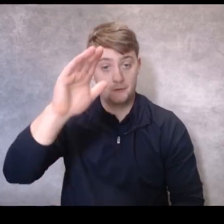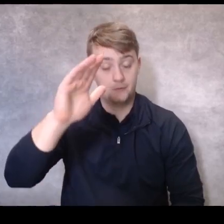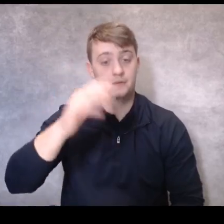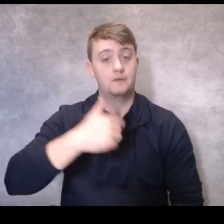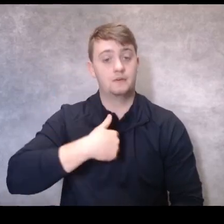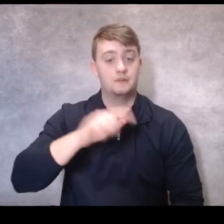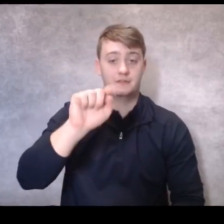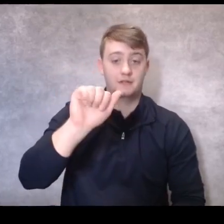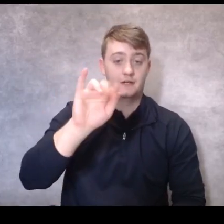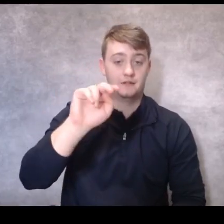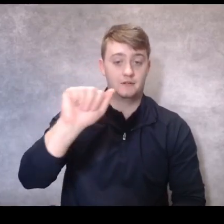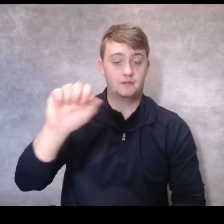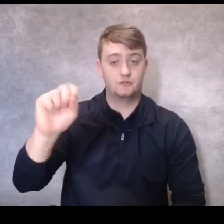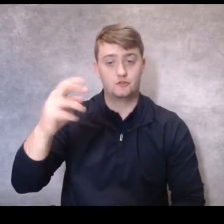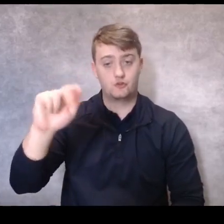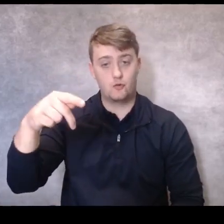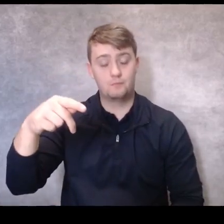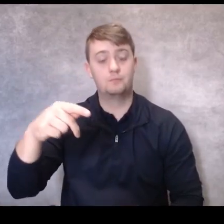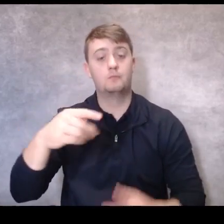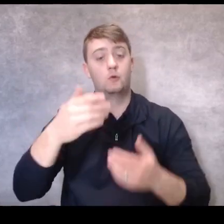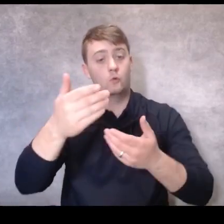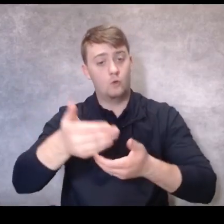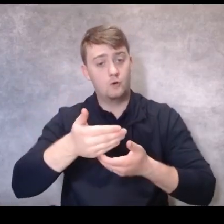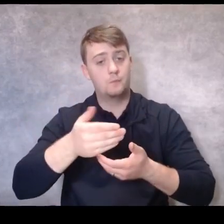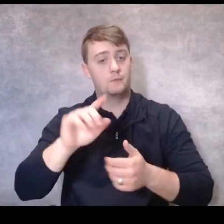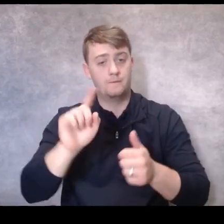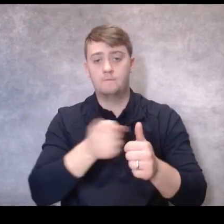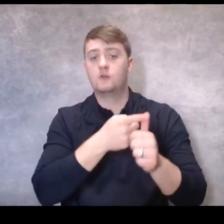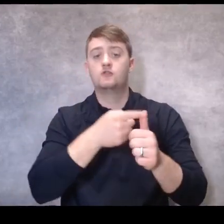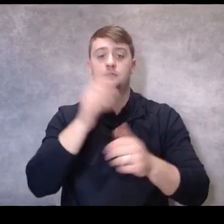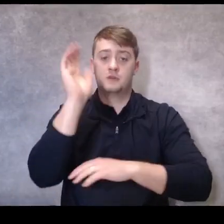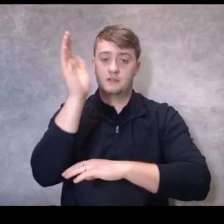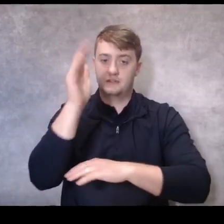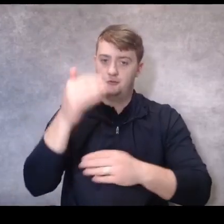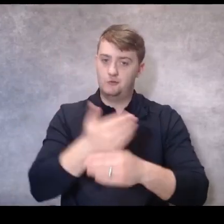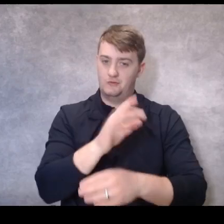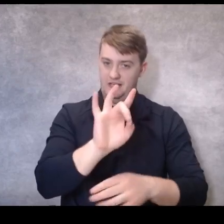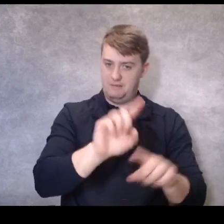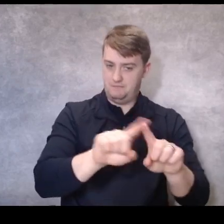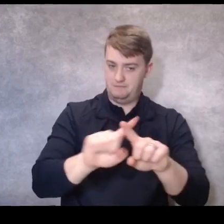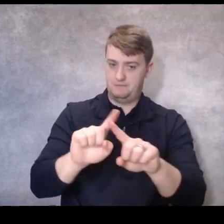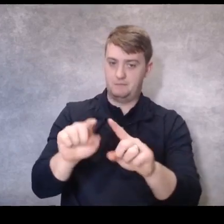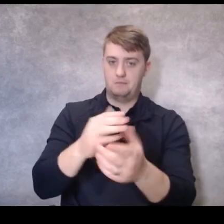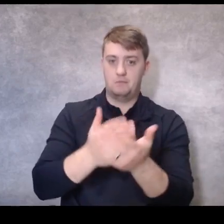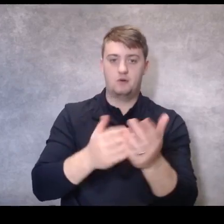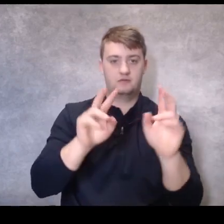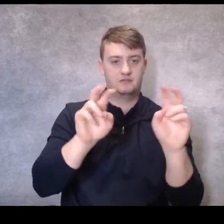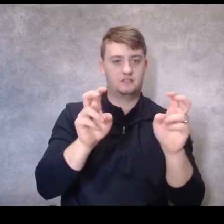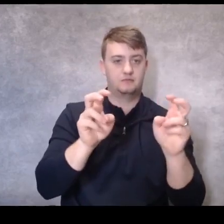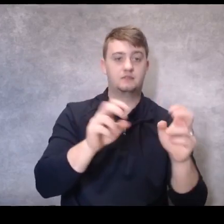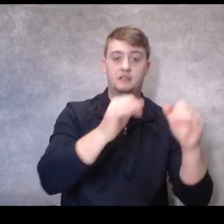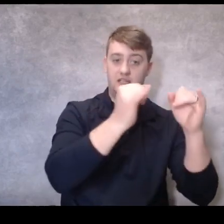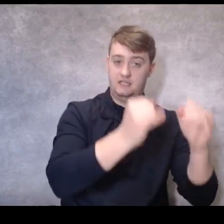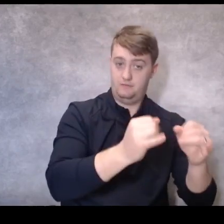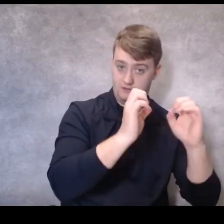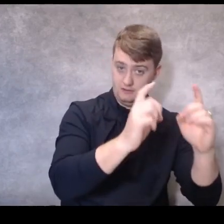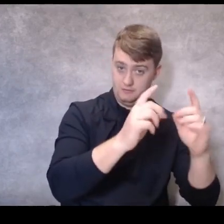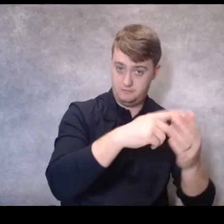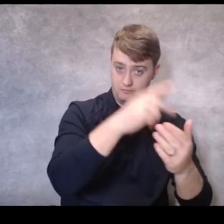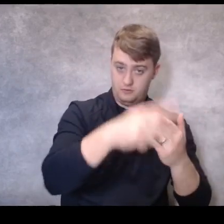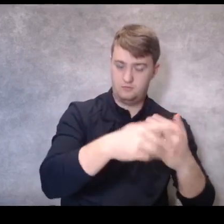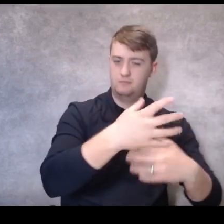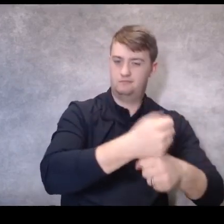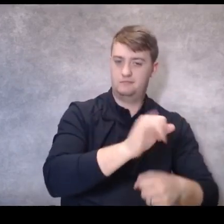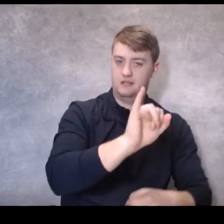Hello, I'm Tanya Sharp. Welcome to the first presentation of our new 8-part series on the Individual Education